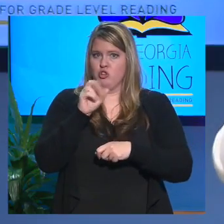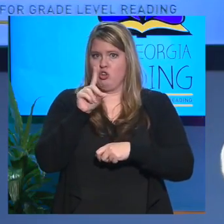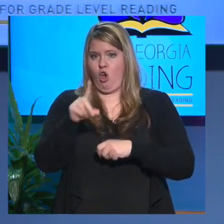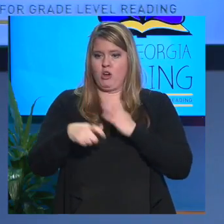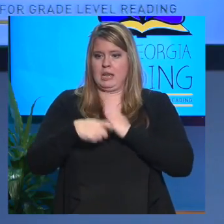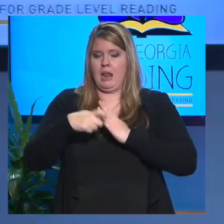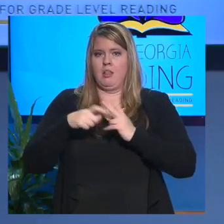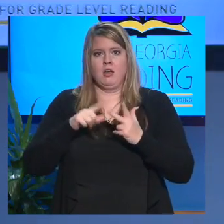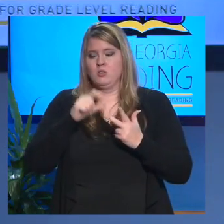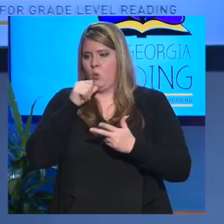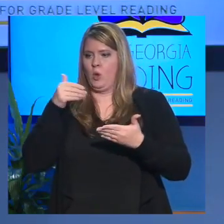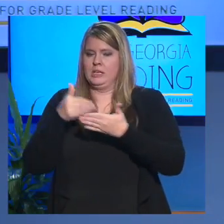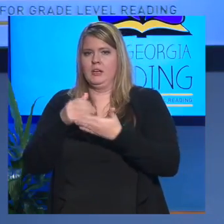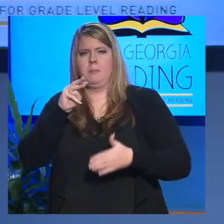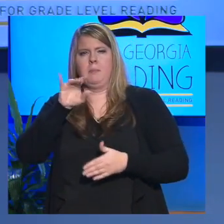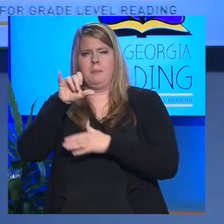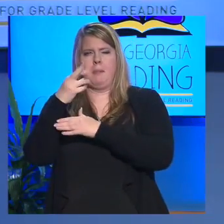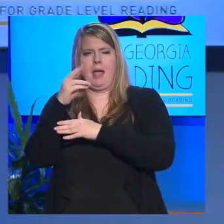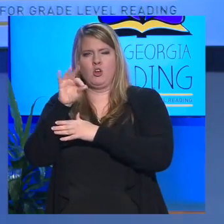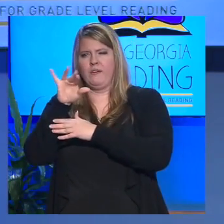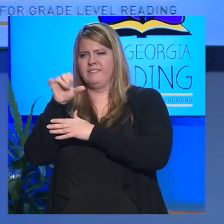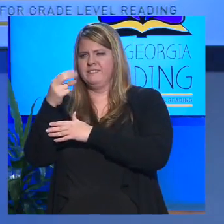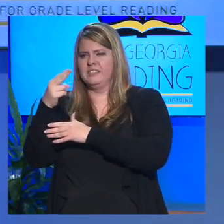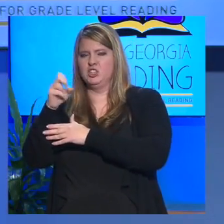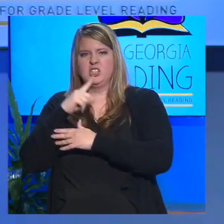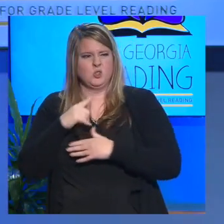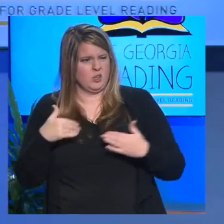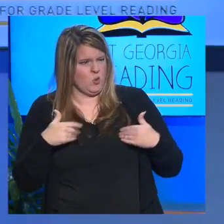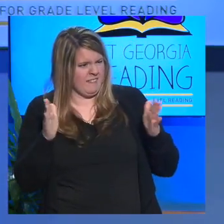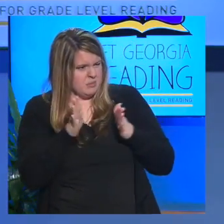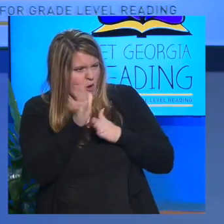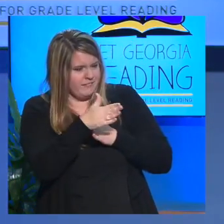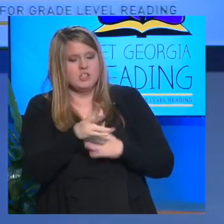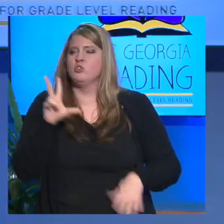near the microfiche. You got a little teeny tiny fish. I do not go.